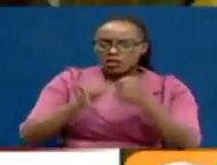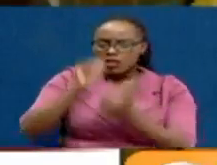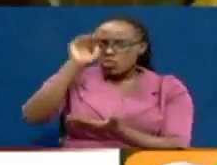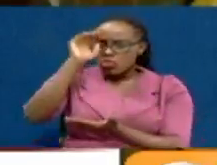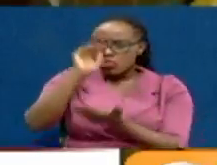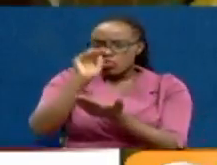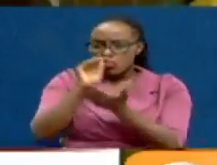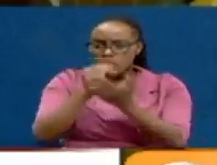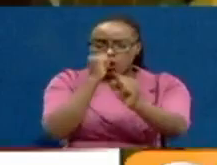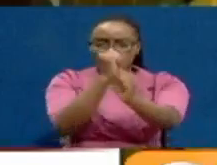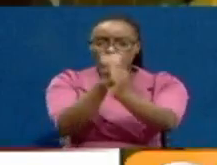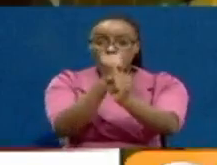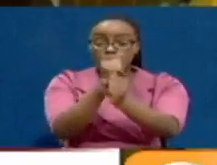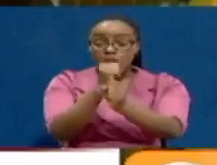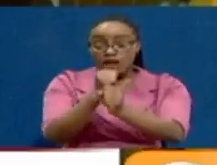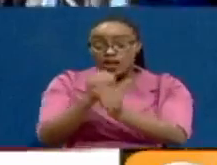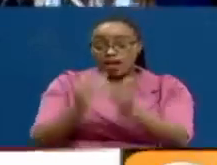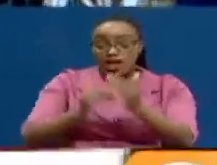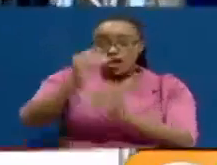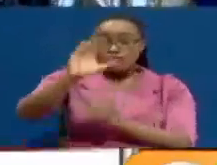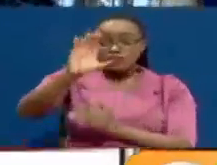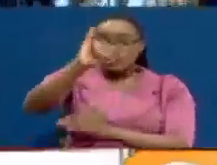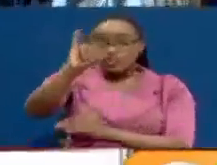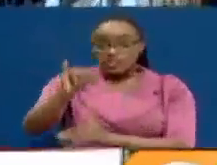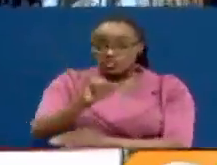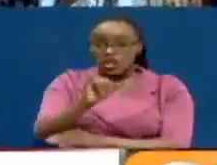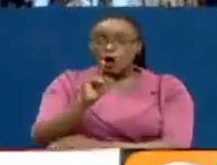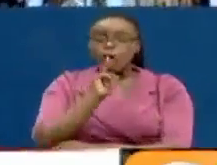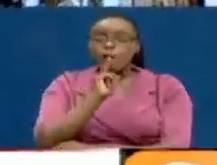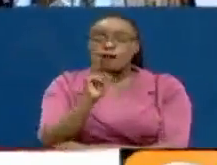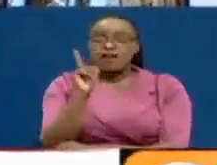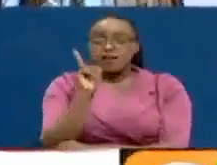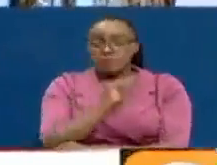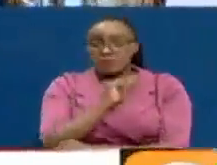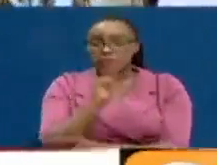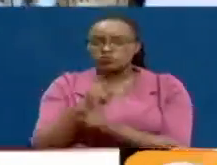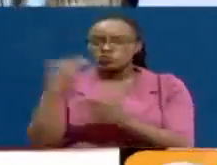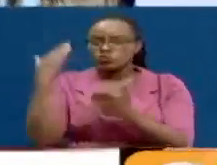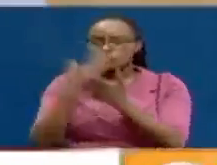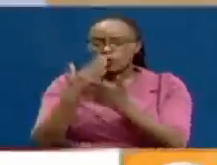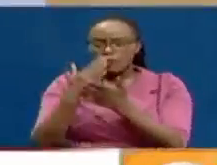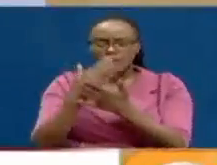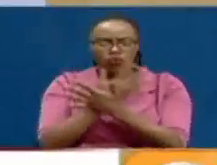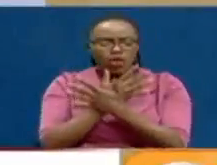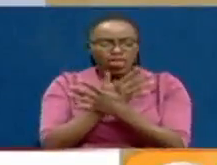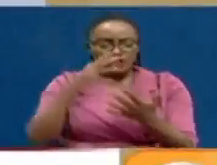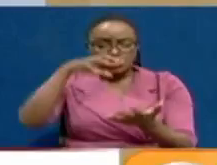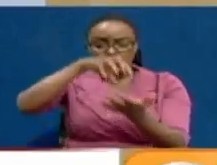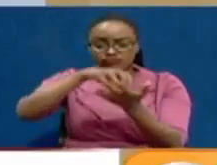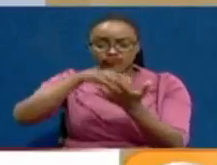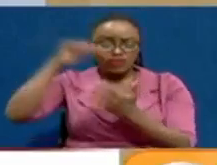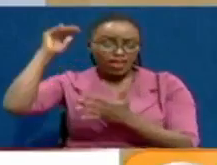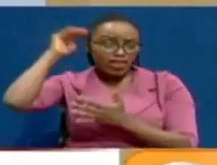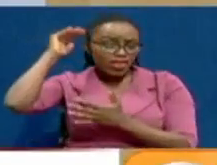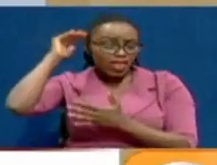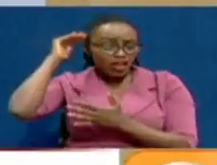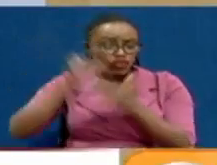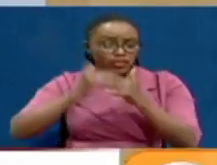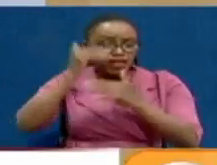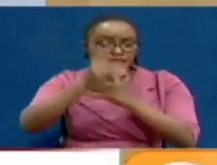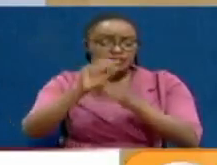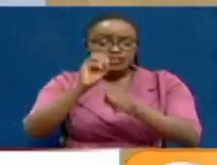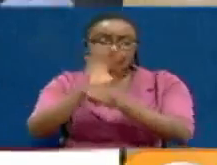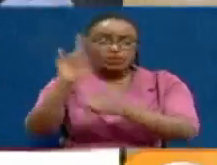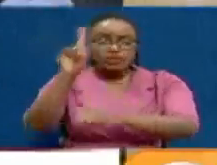scaled-down operations following Chief Justice David Maraga's directive to suspend hearings of all criminal and civil cases for the next